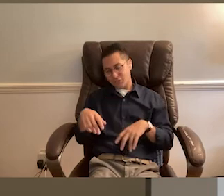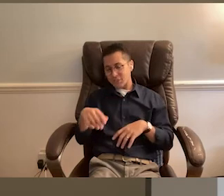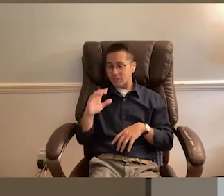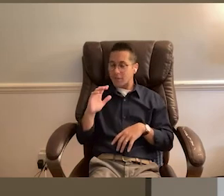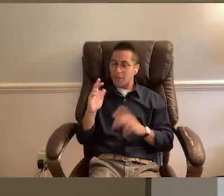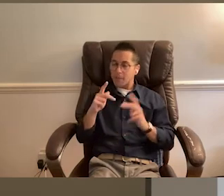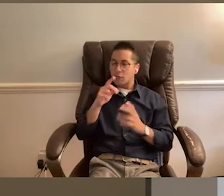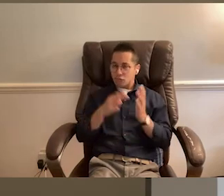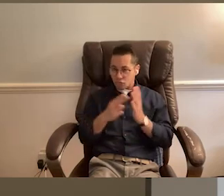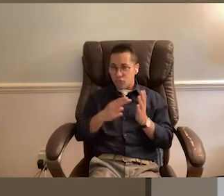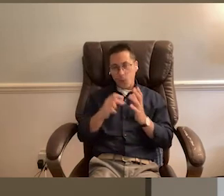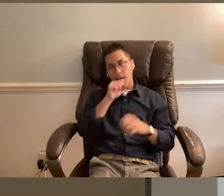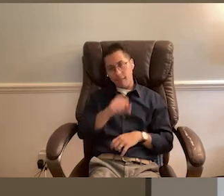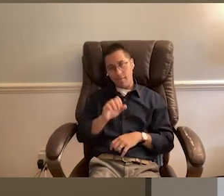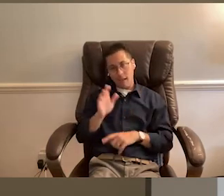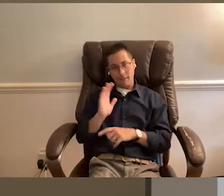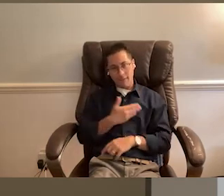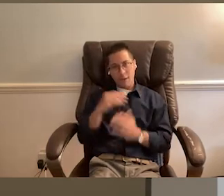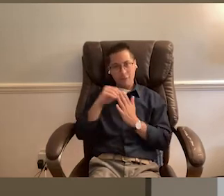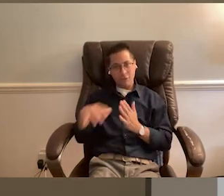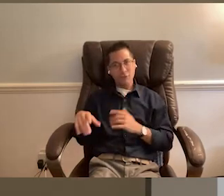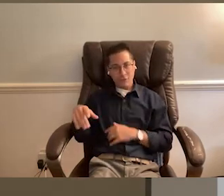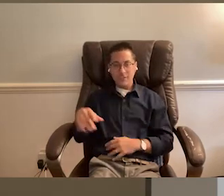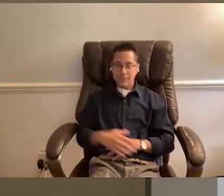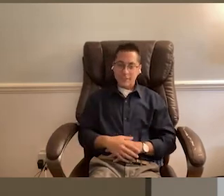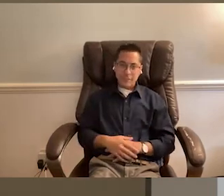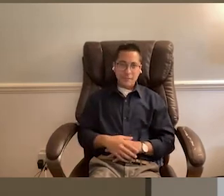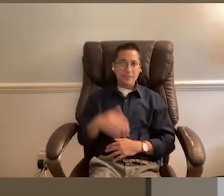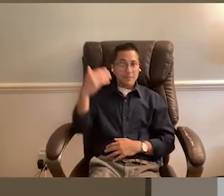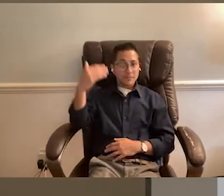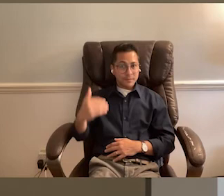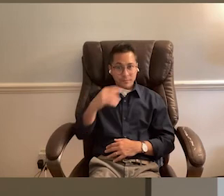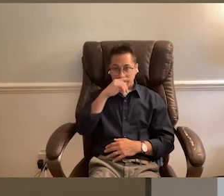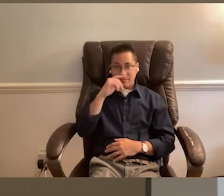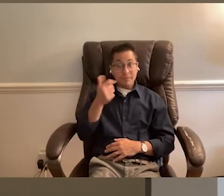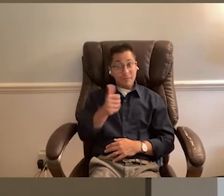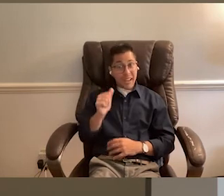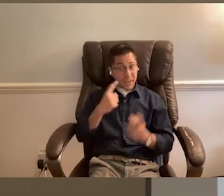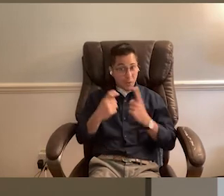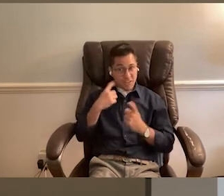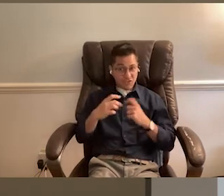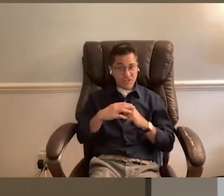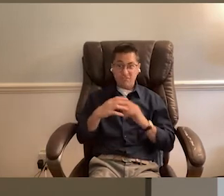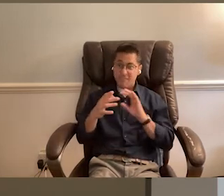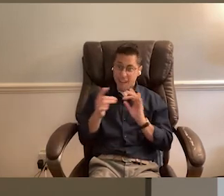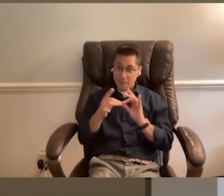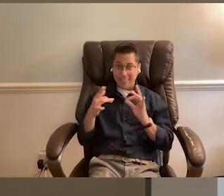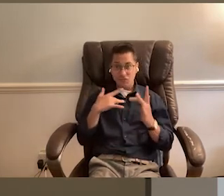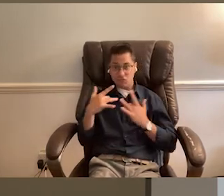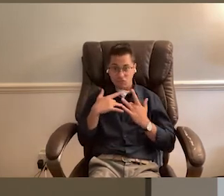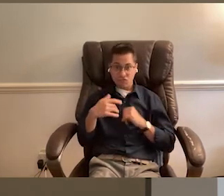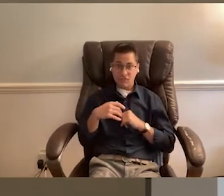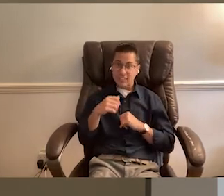like enthusiastically involved, not just be like, oh, like I have a volunteer thing that I have to do for a class. They're like, oh, I'm so